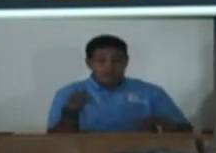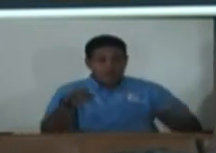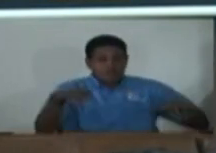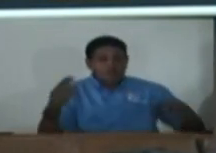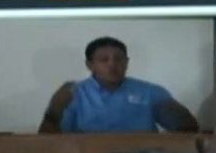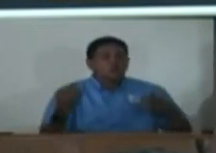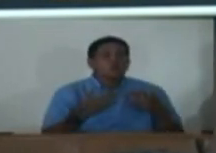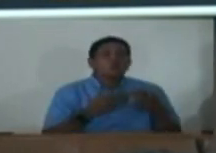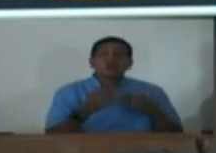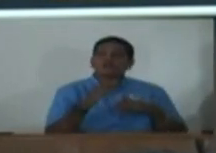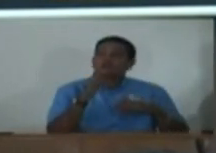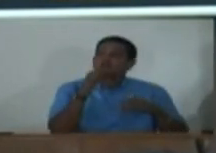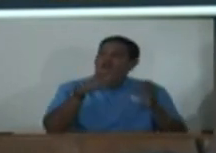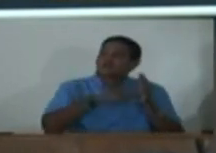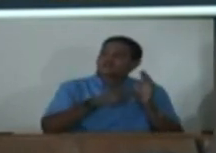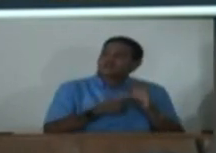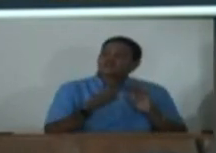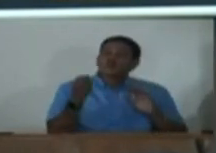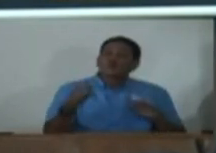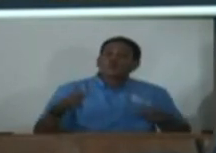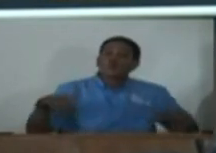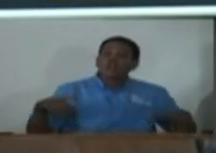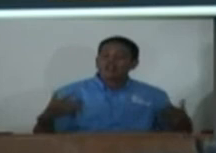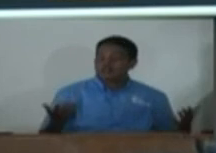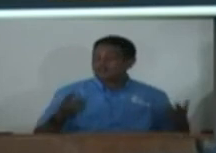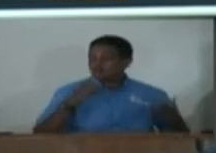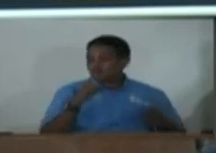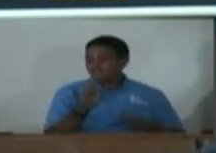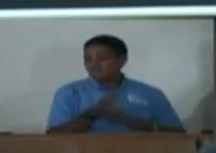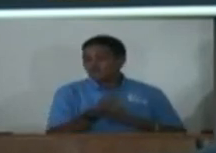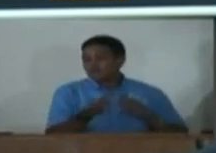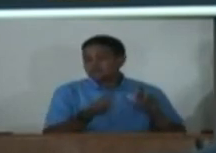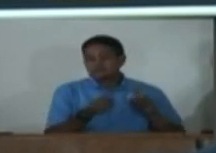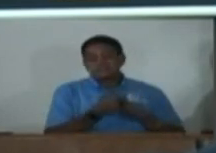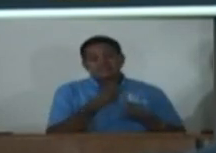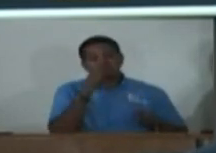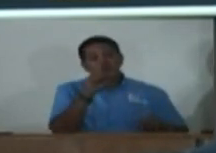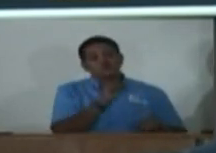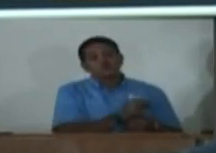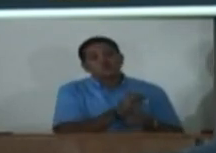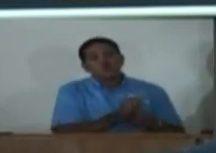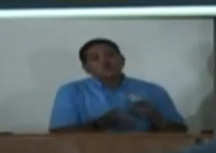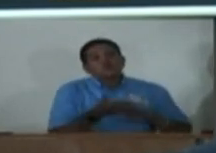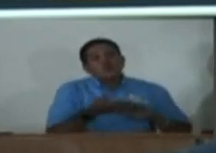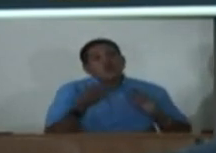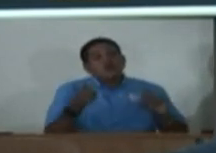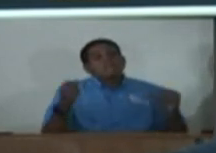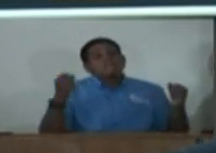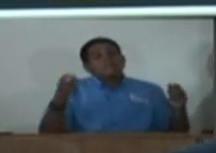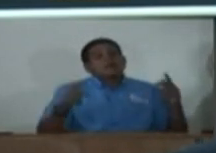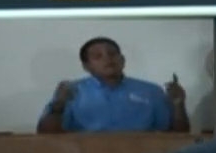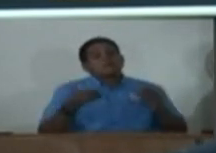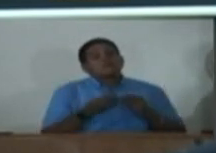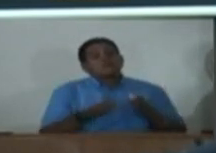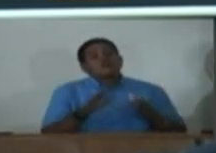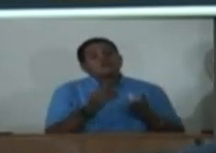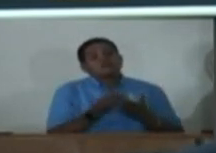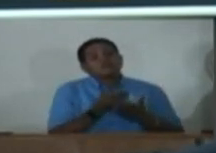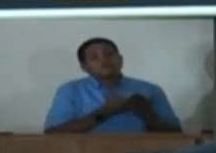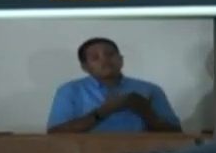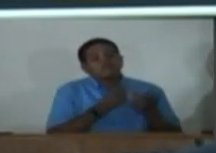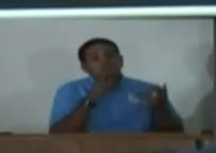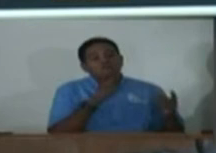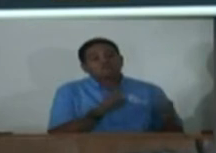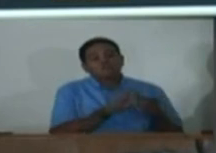whether unintentionally or not, to force persons not to work, and many people have lost incomes as a